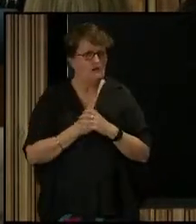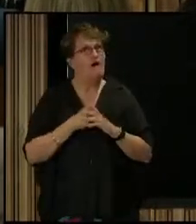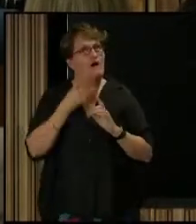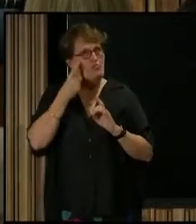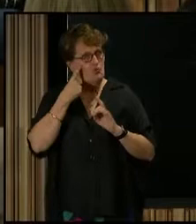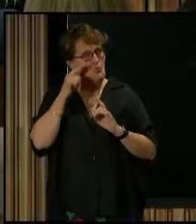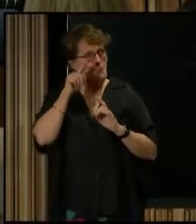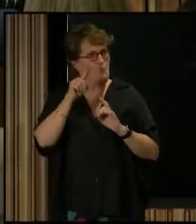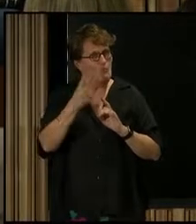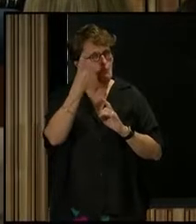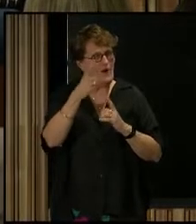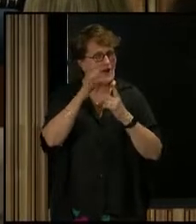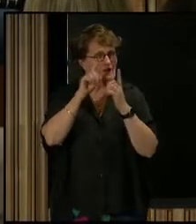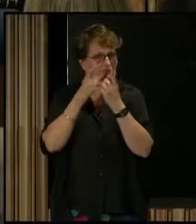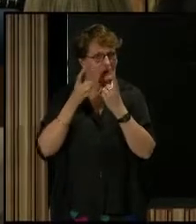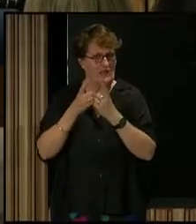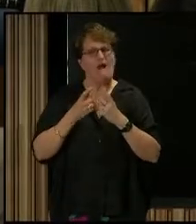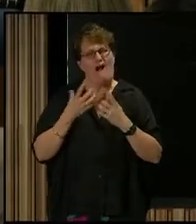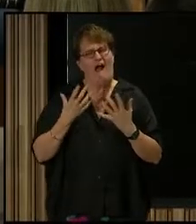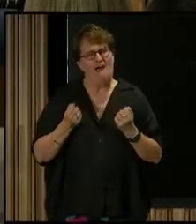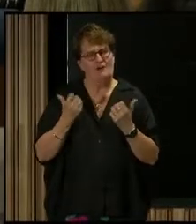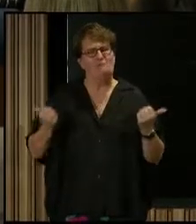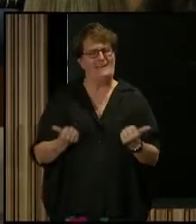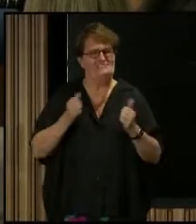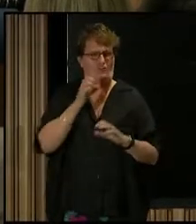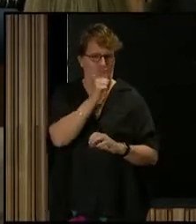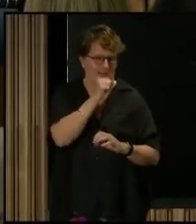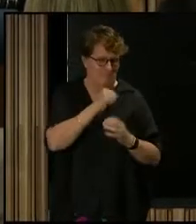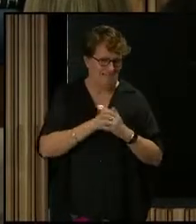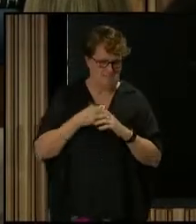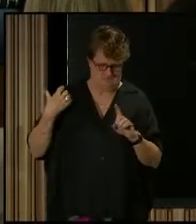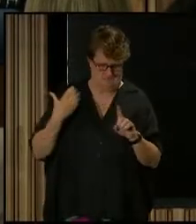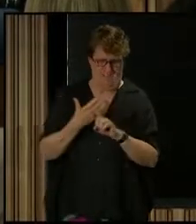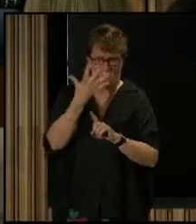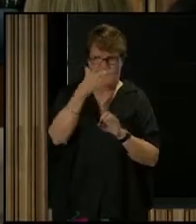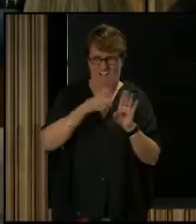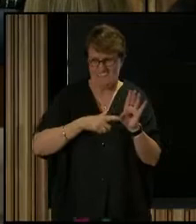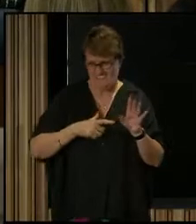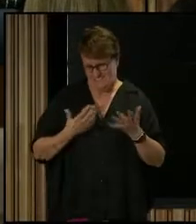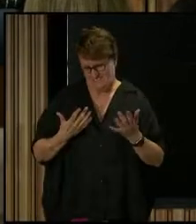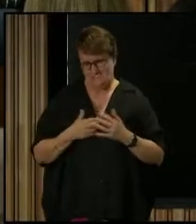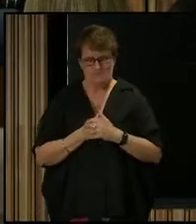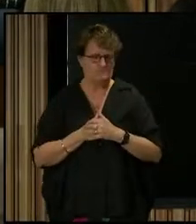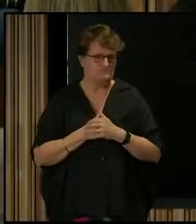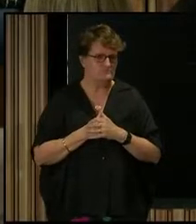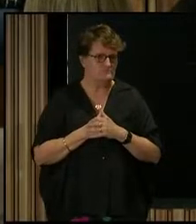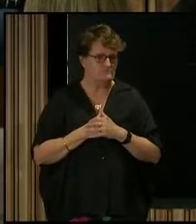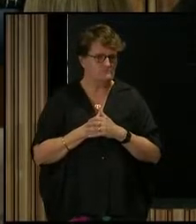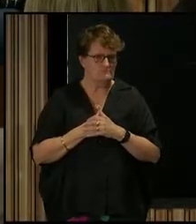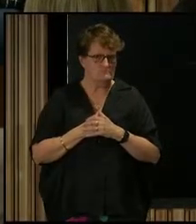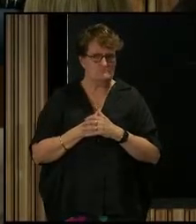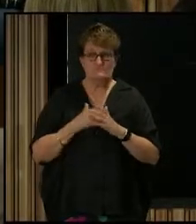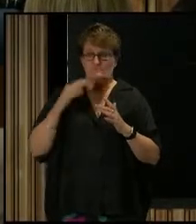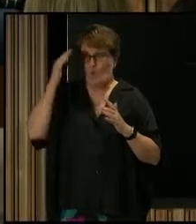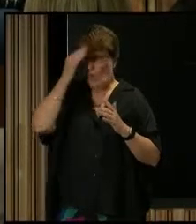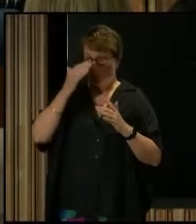about this one thing because, of course, I have regrets. I mean, it's been going for 5 years, and no one had done it like this before. Mm. It was all learn